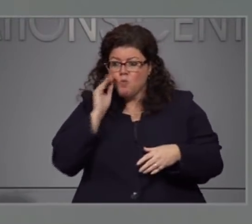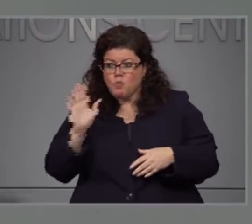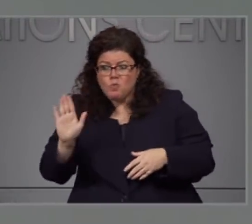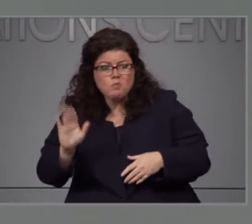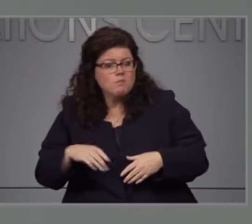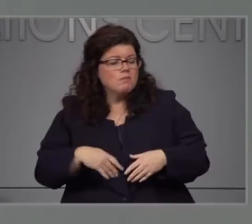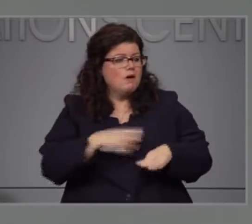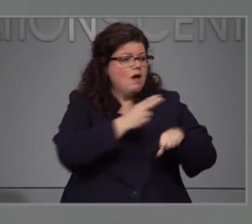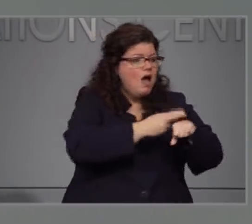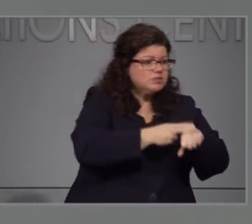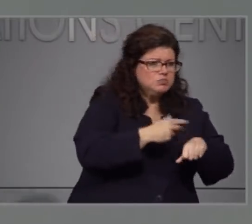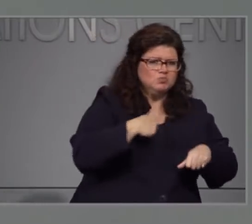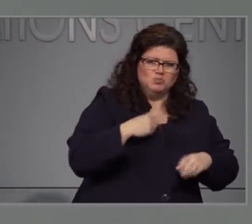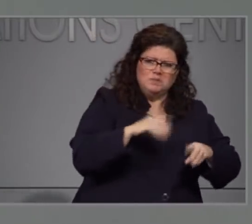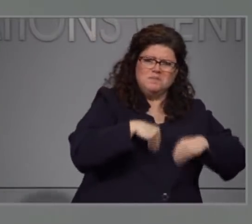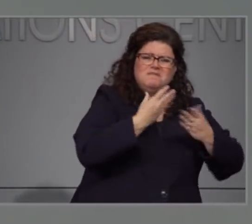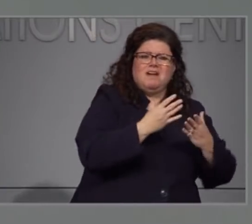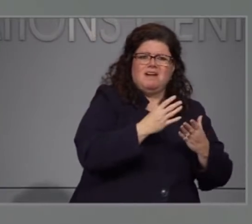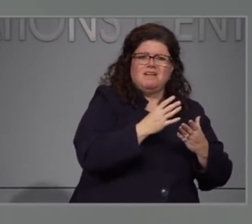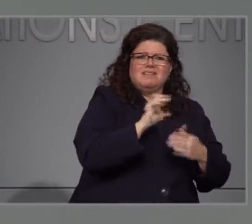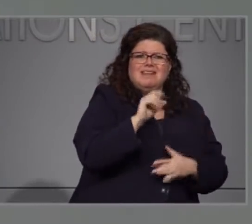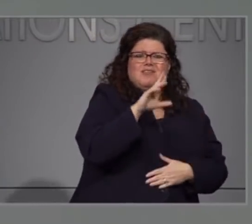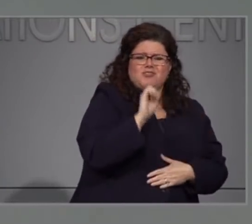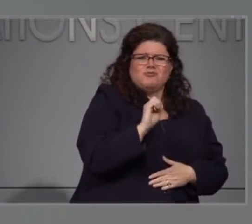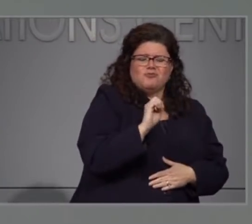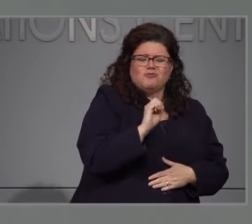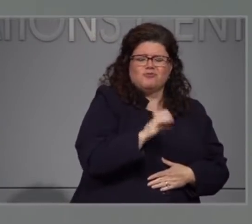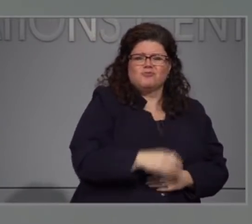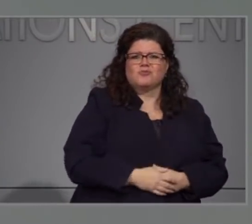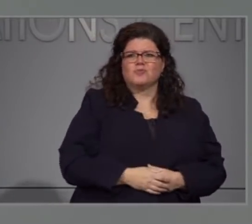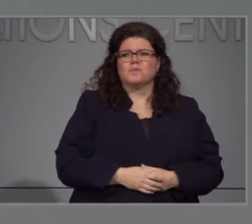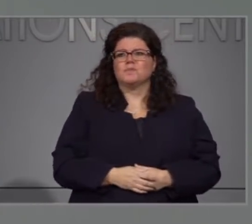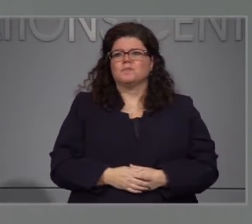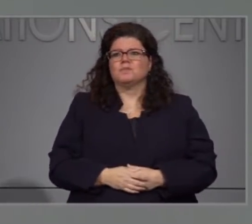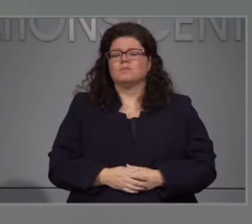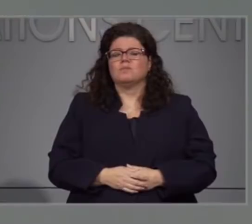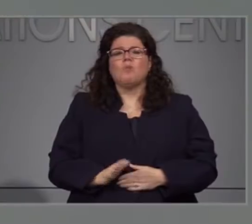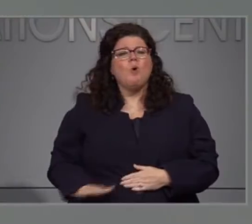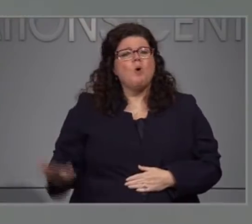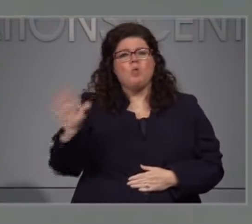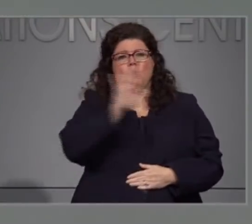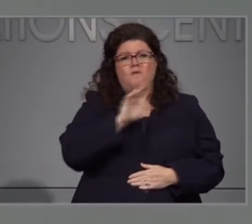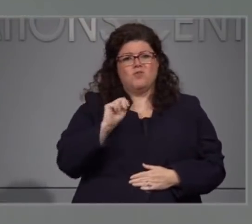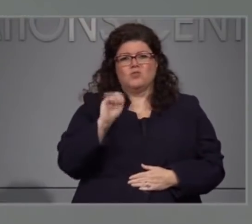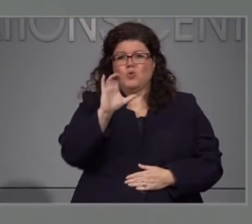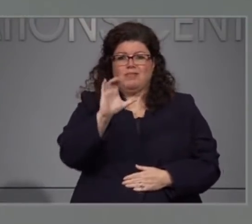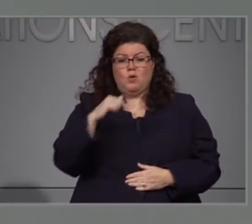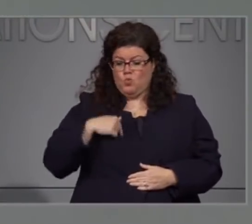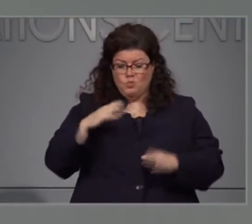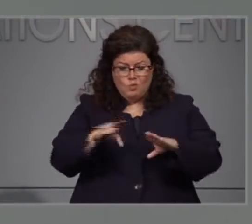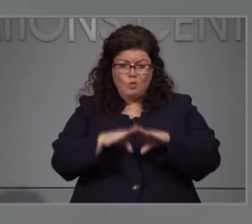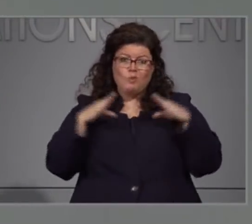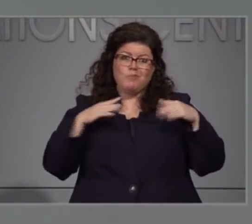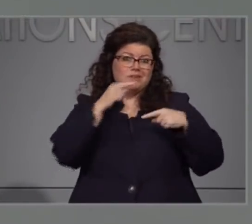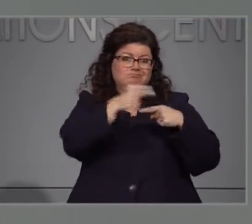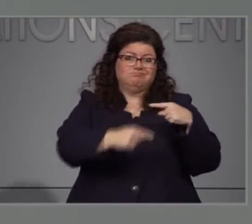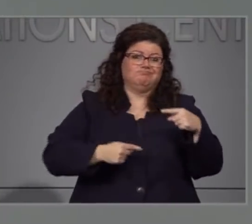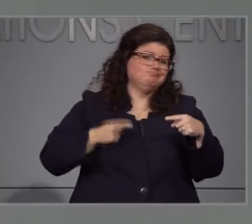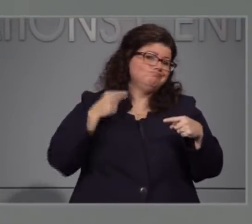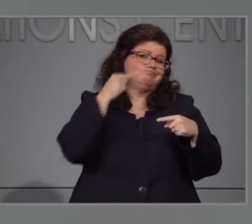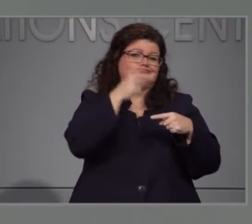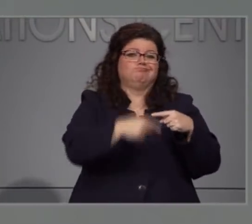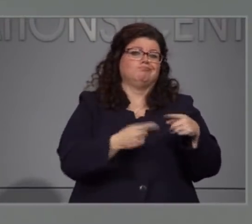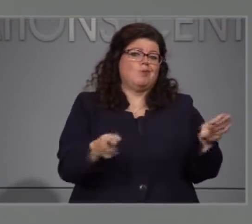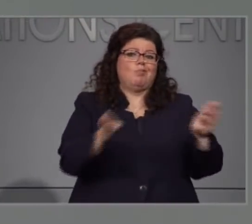And together, with healthcare systems throughout the entire state, we have been there 24/7, saving